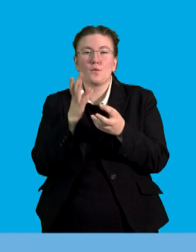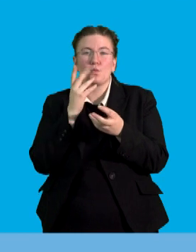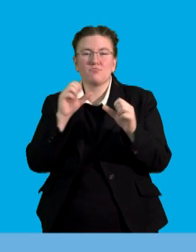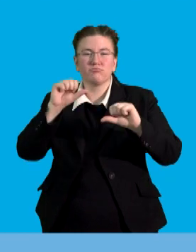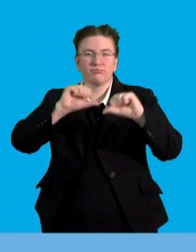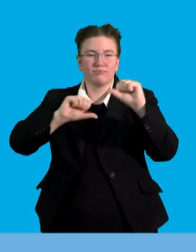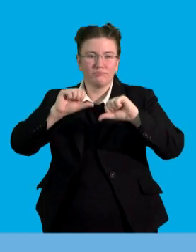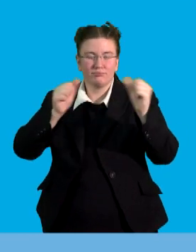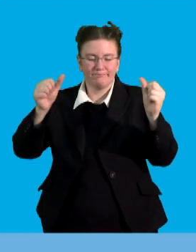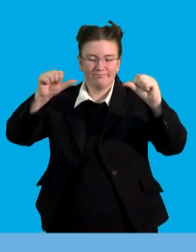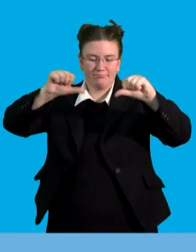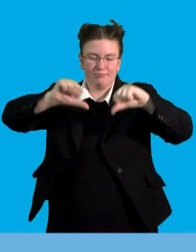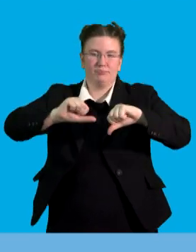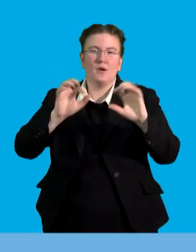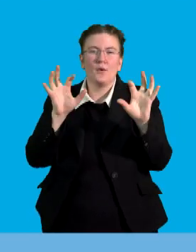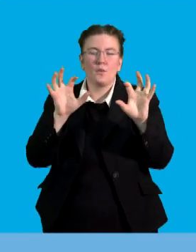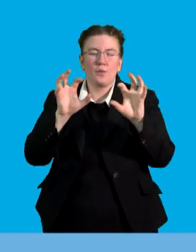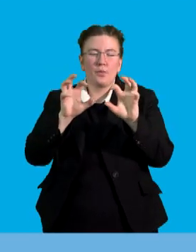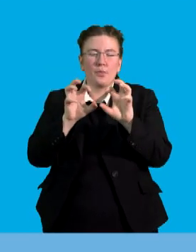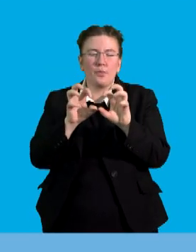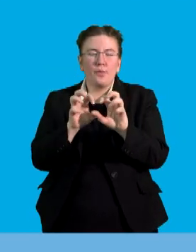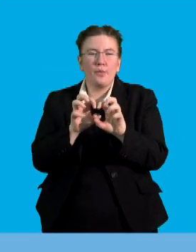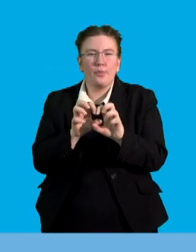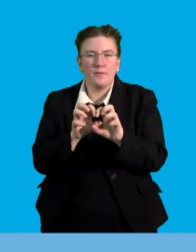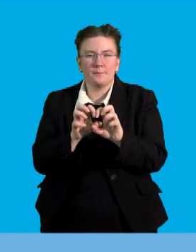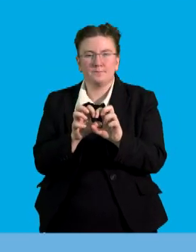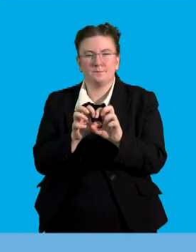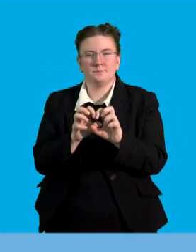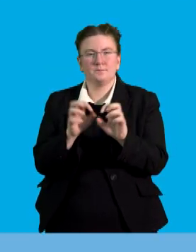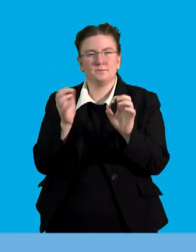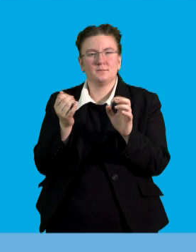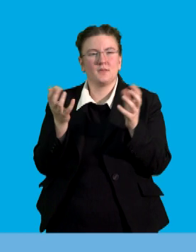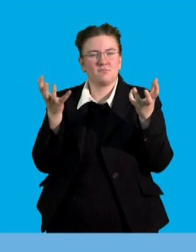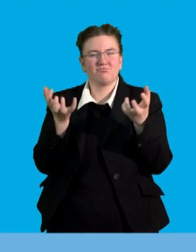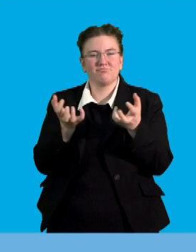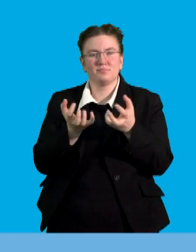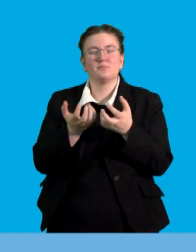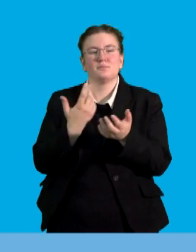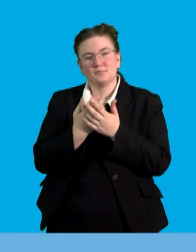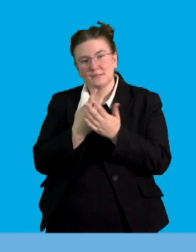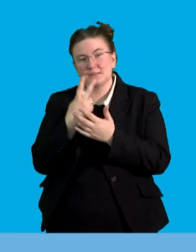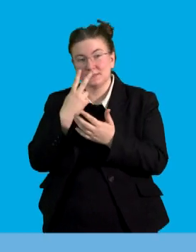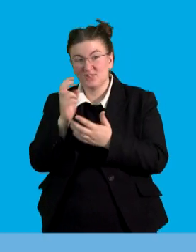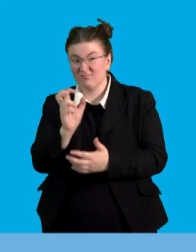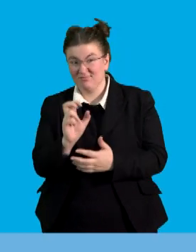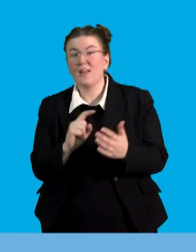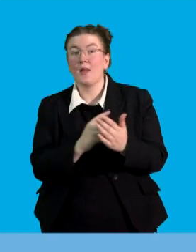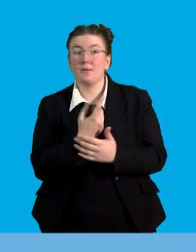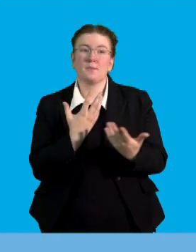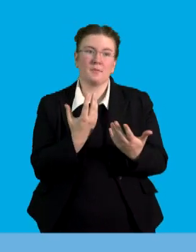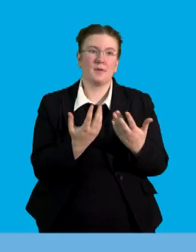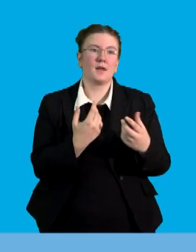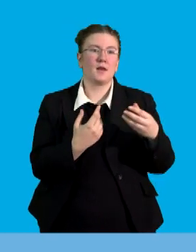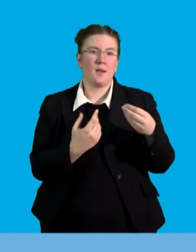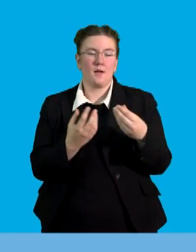see there's that cloudy substance that is being formed there. So we can safely say that the reaction has taken place if we see,